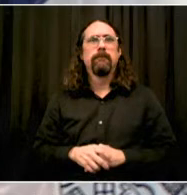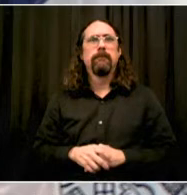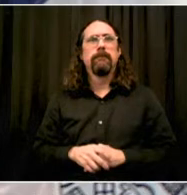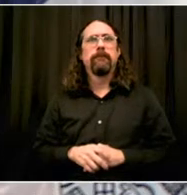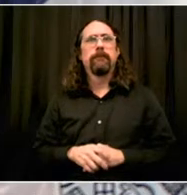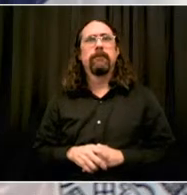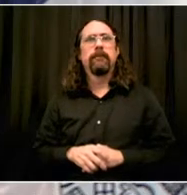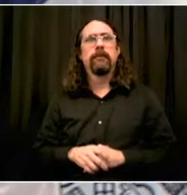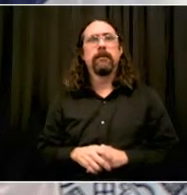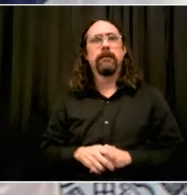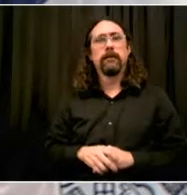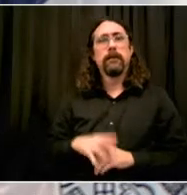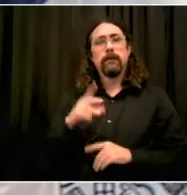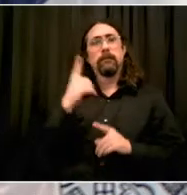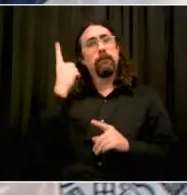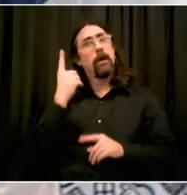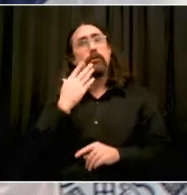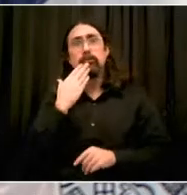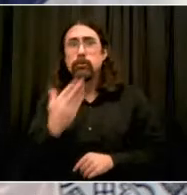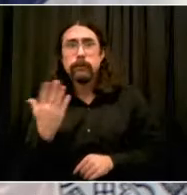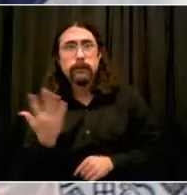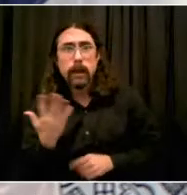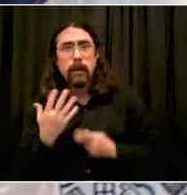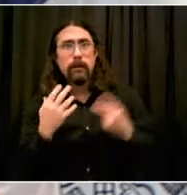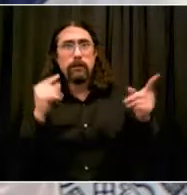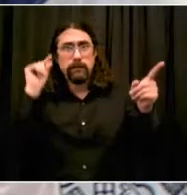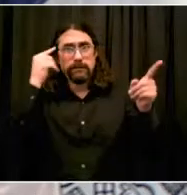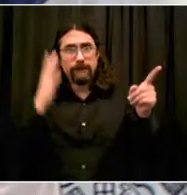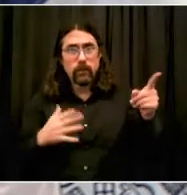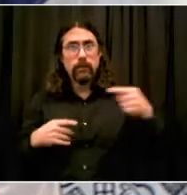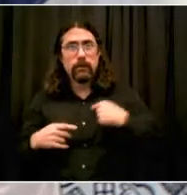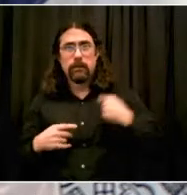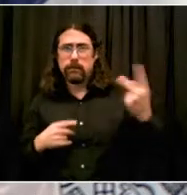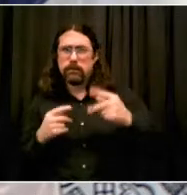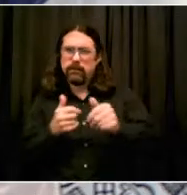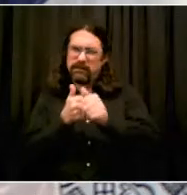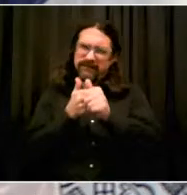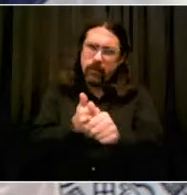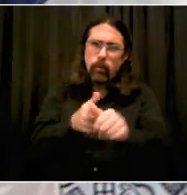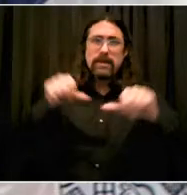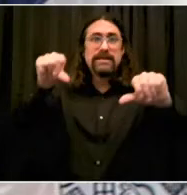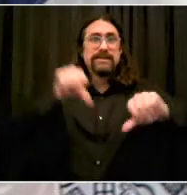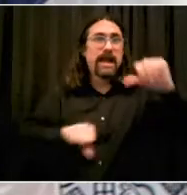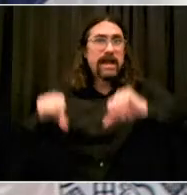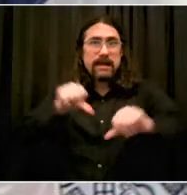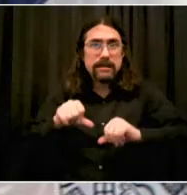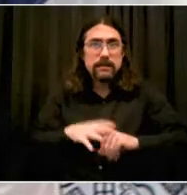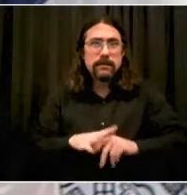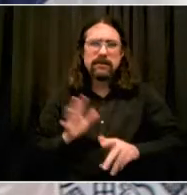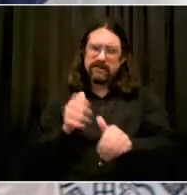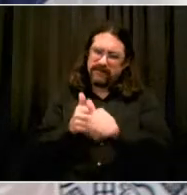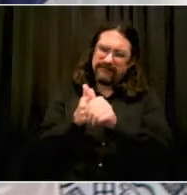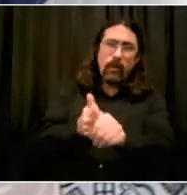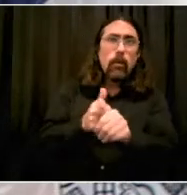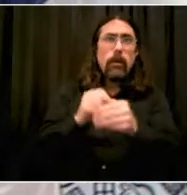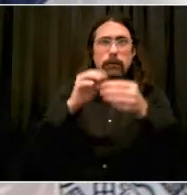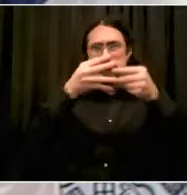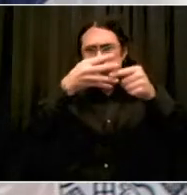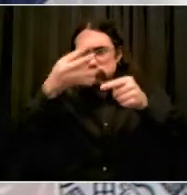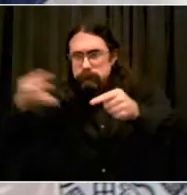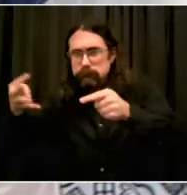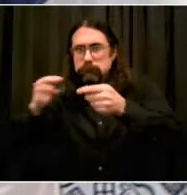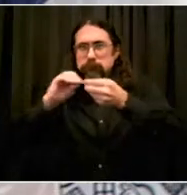same directions? Yes. Have we worked together in the sense that a lot of times the state would come up with a concept we had to implement, we found a